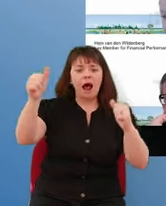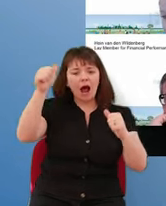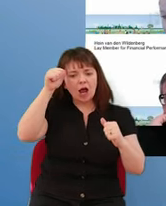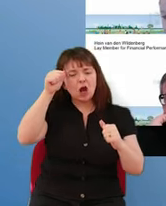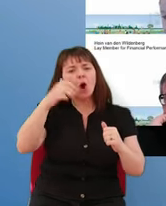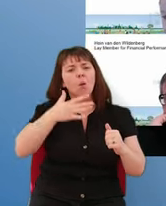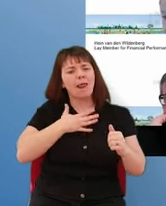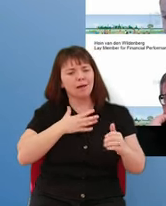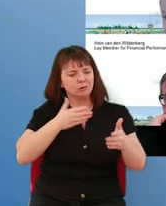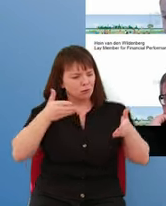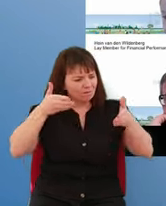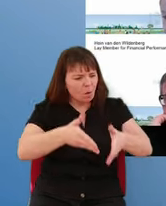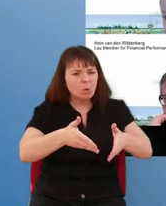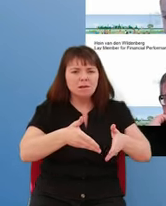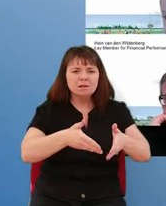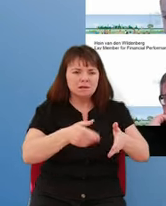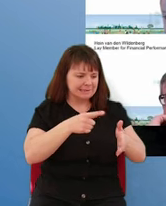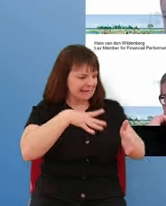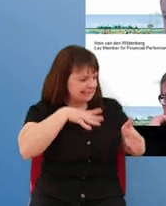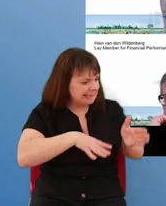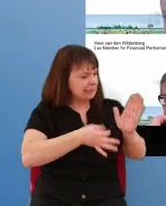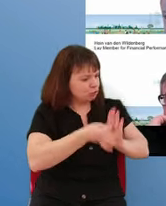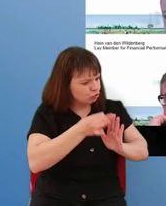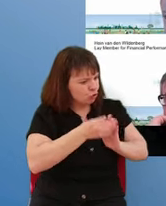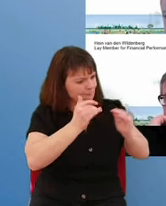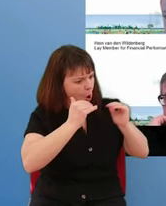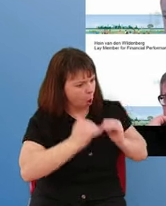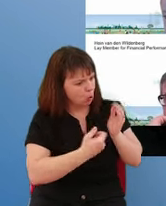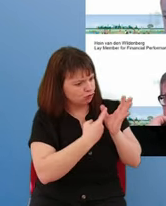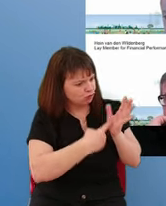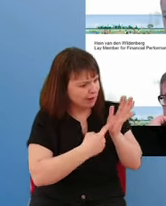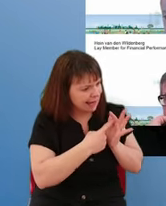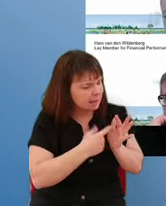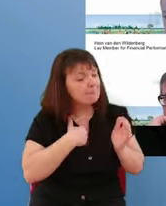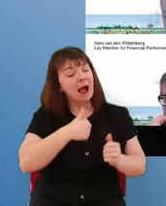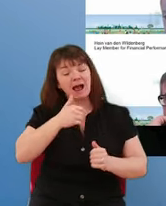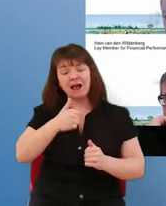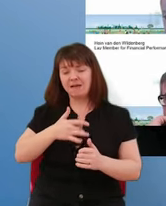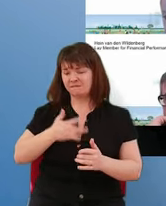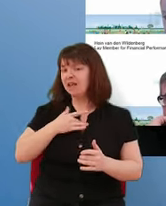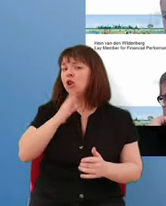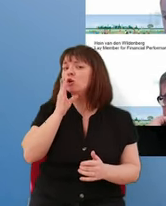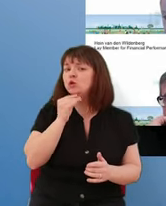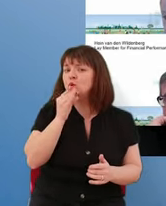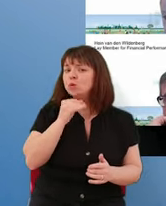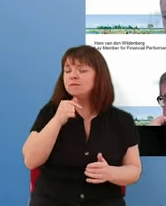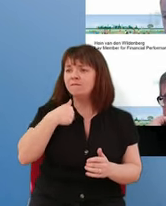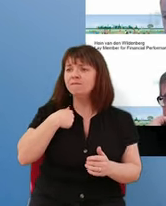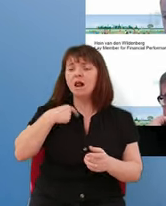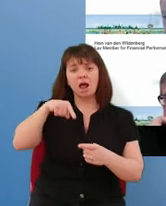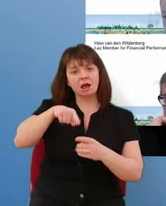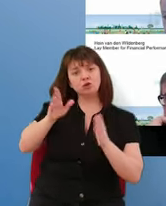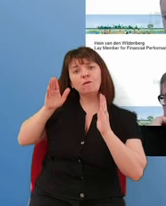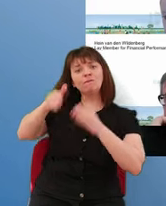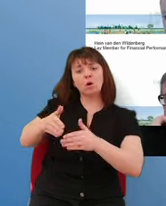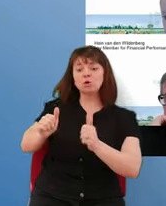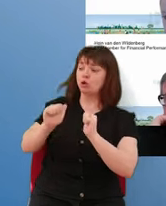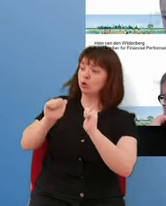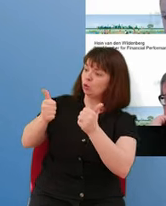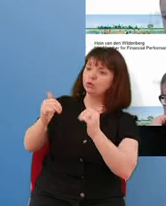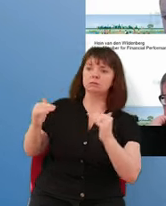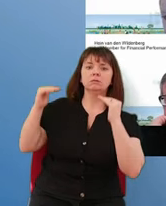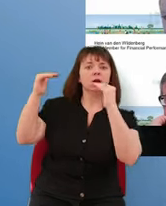now and then just to get that broader context of actually where our practices are compared to, for instance, a national average, just so that we have that sense